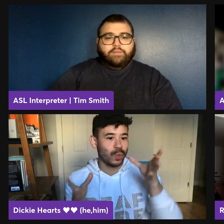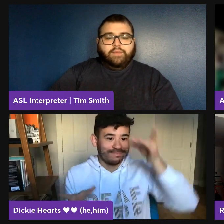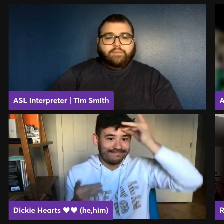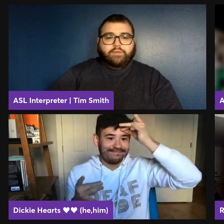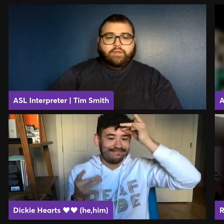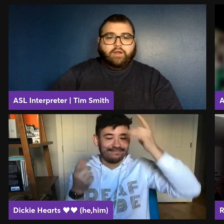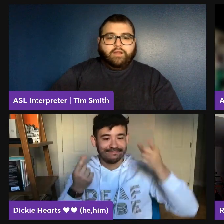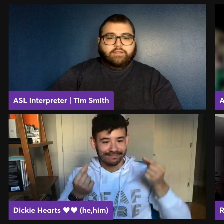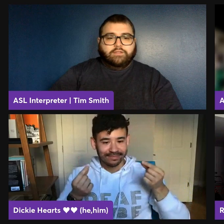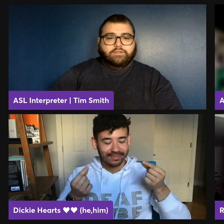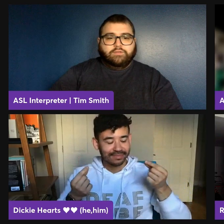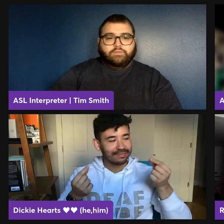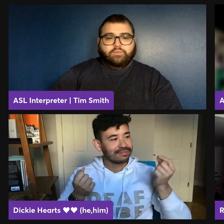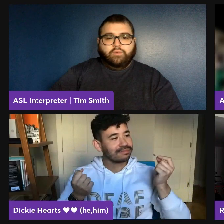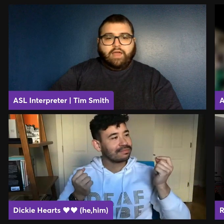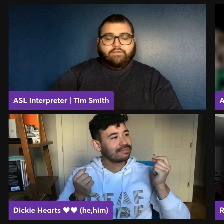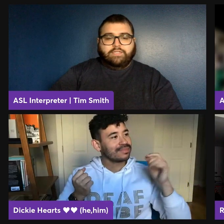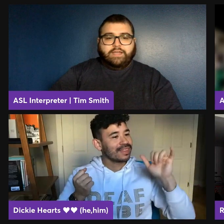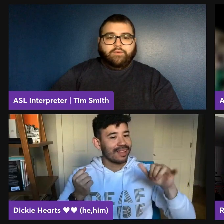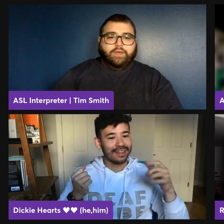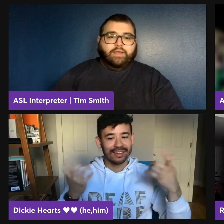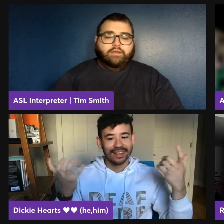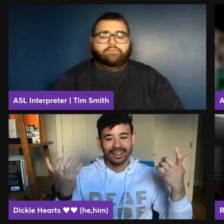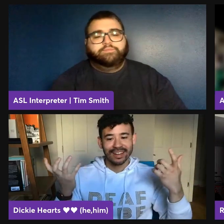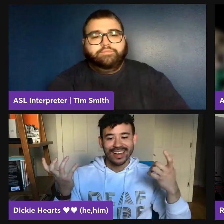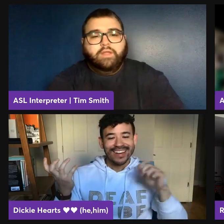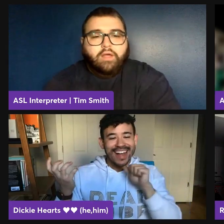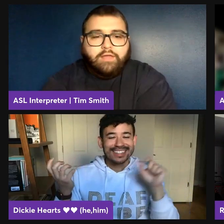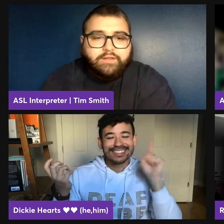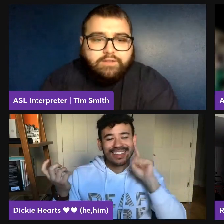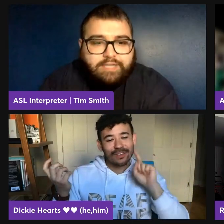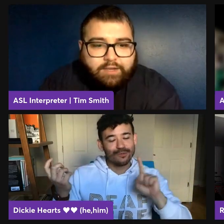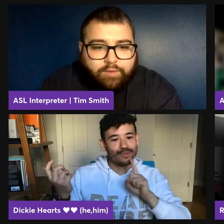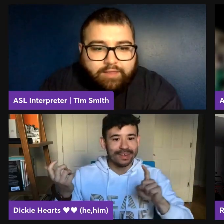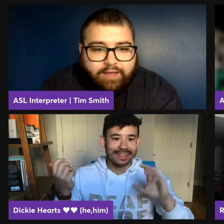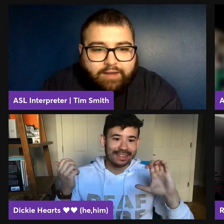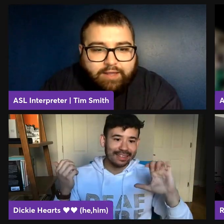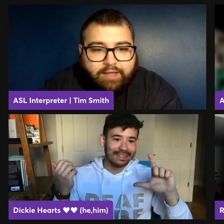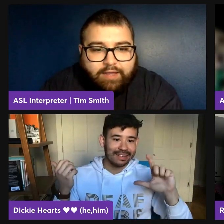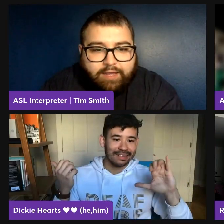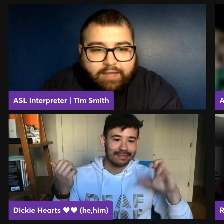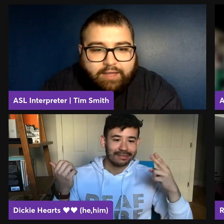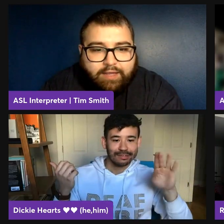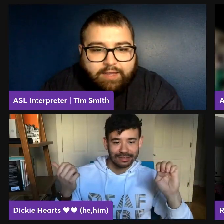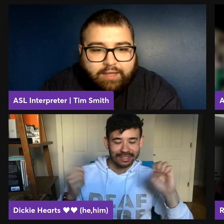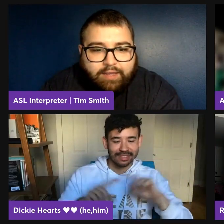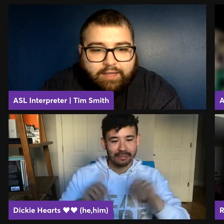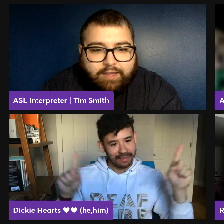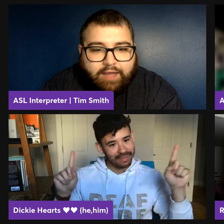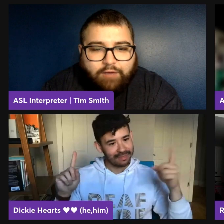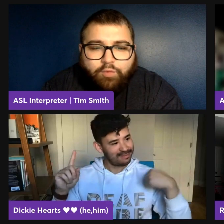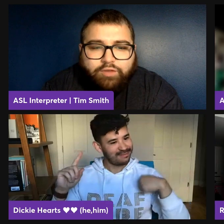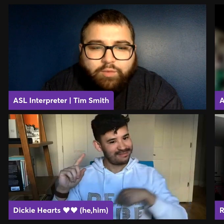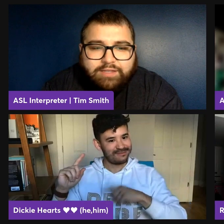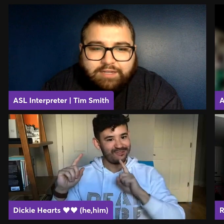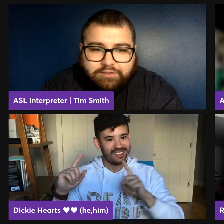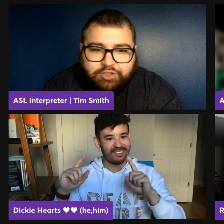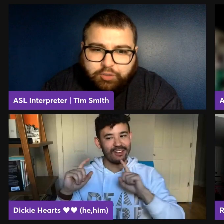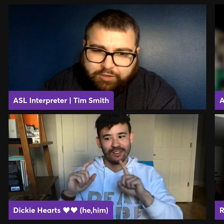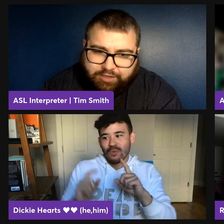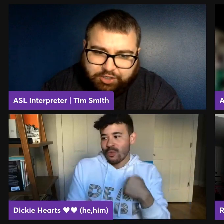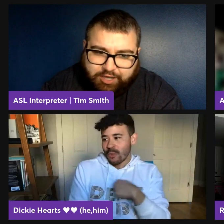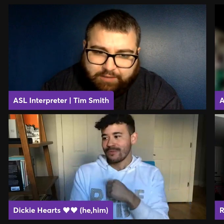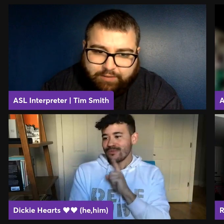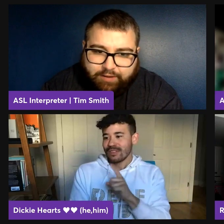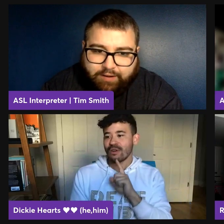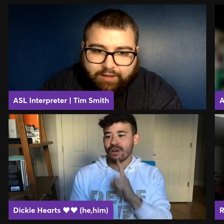I think the people in the audience will have a takeaway. I think they'll take away that, I don't really want to sound